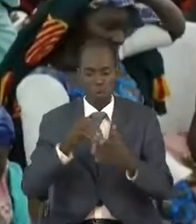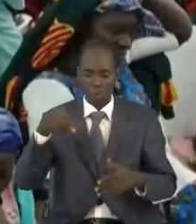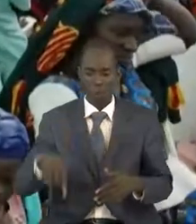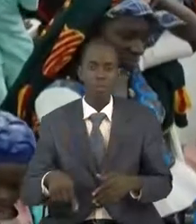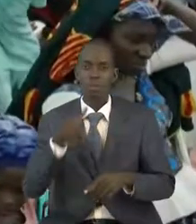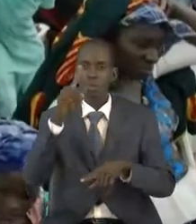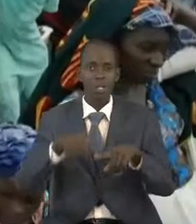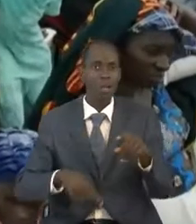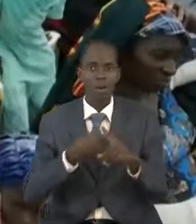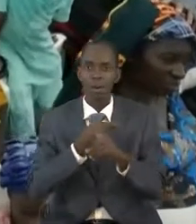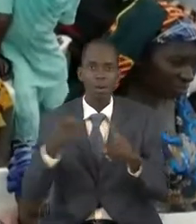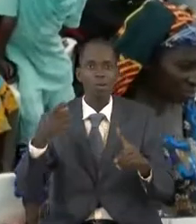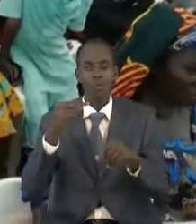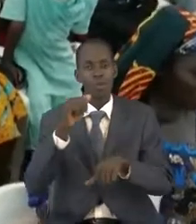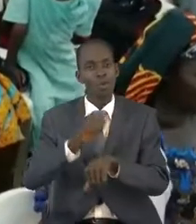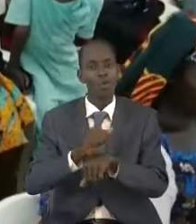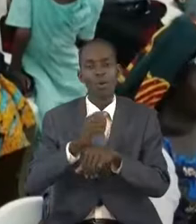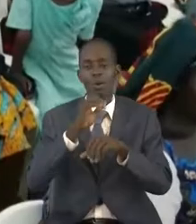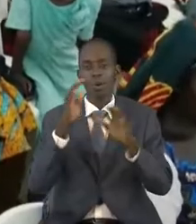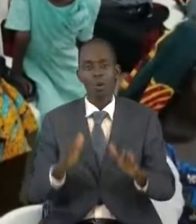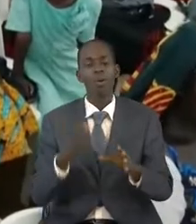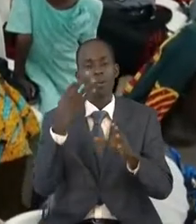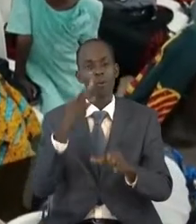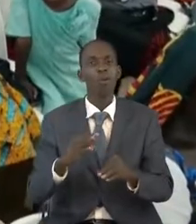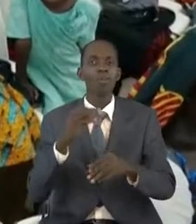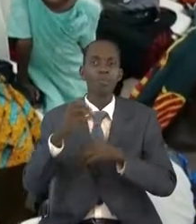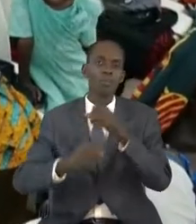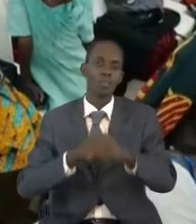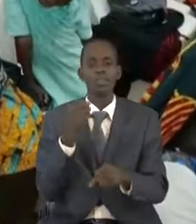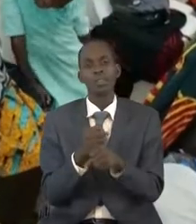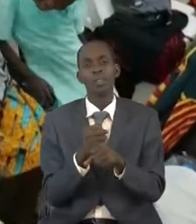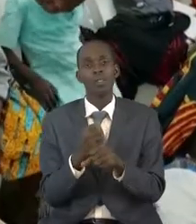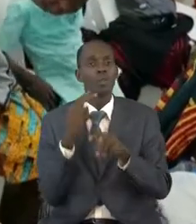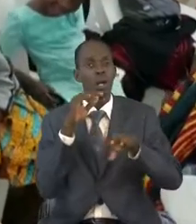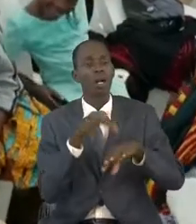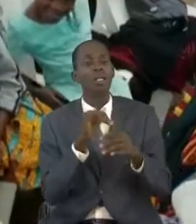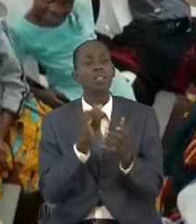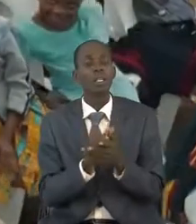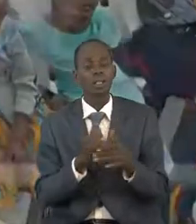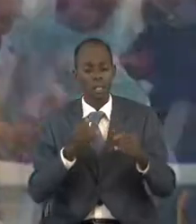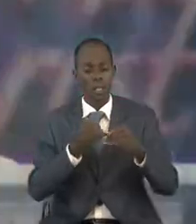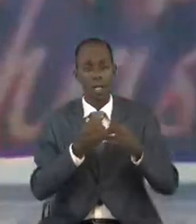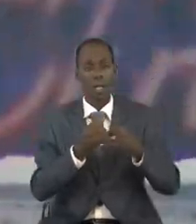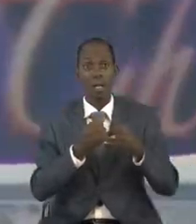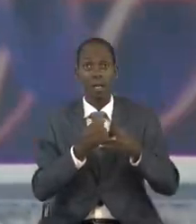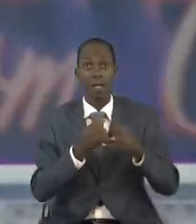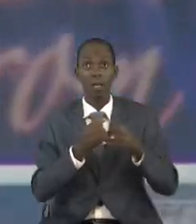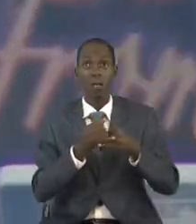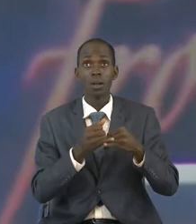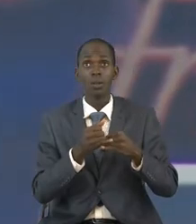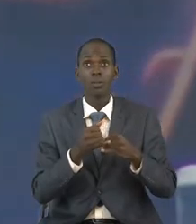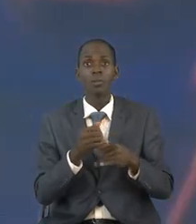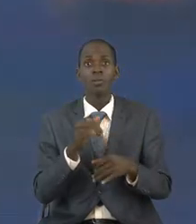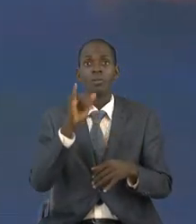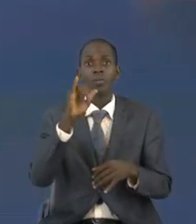You cannot hurt the rock of ages. Look at that iron pillar. If you say, I don't like that iron